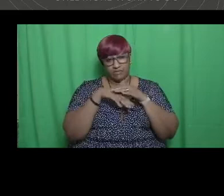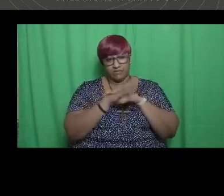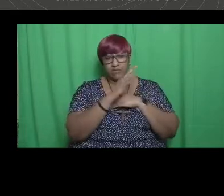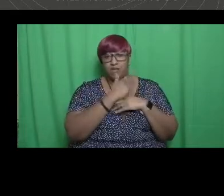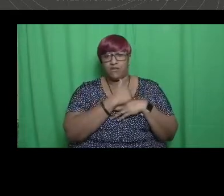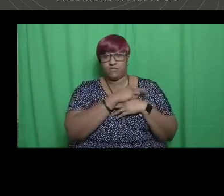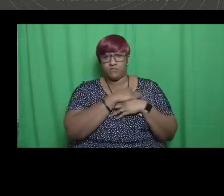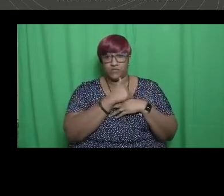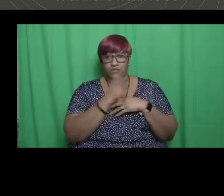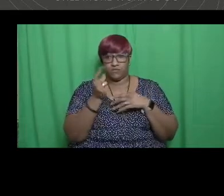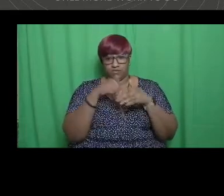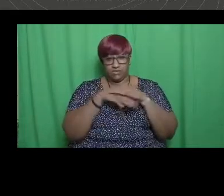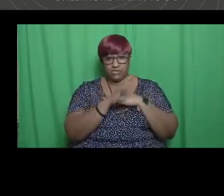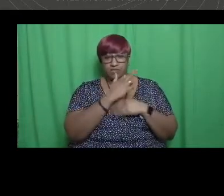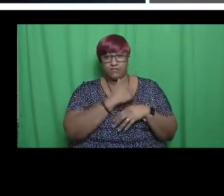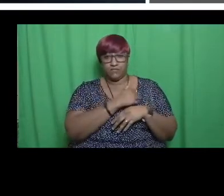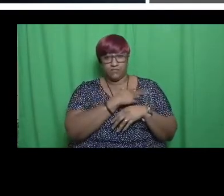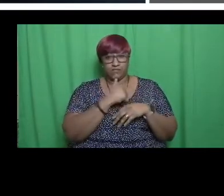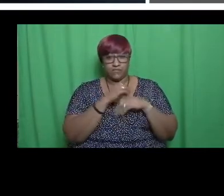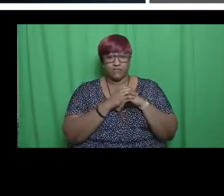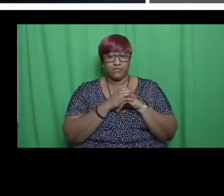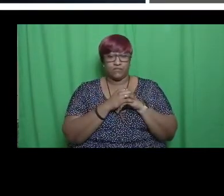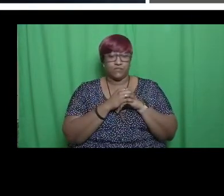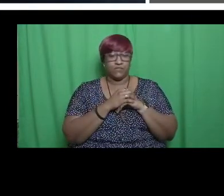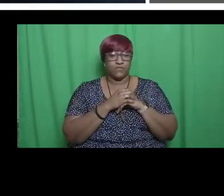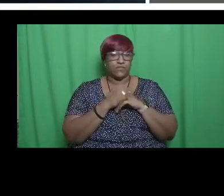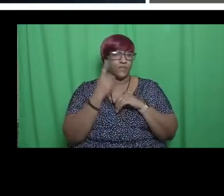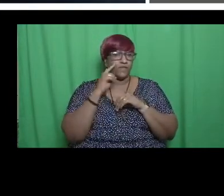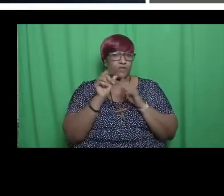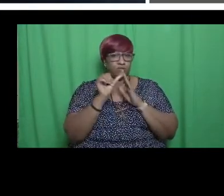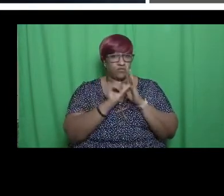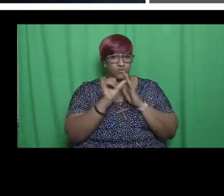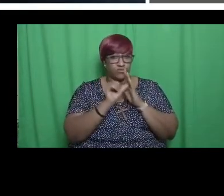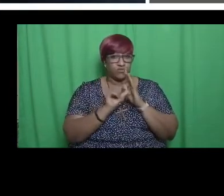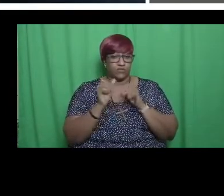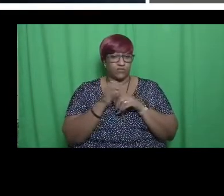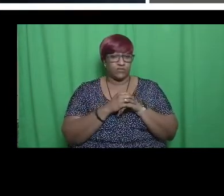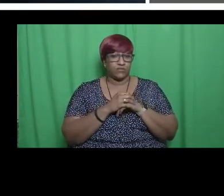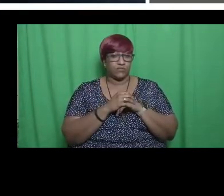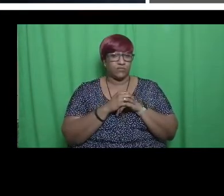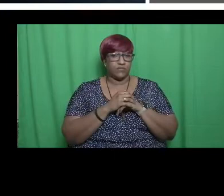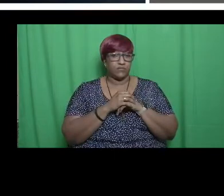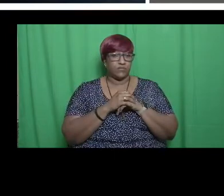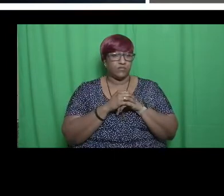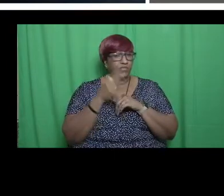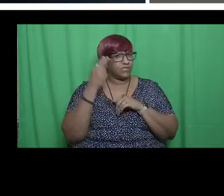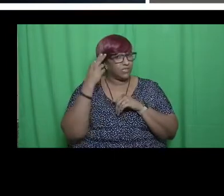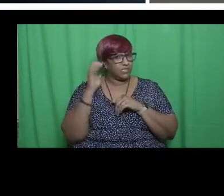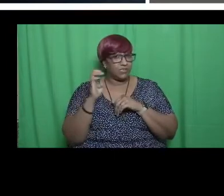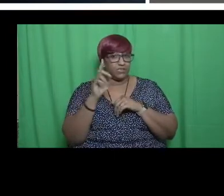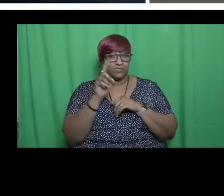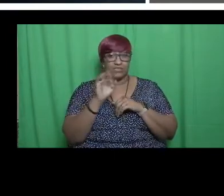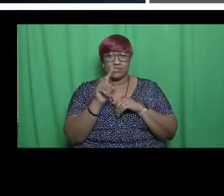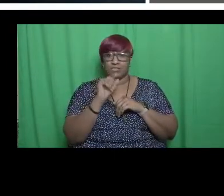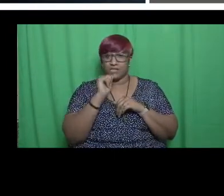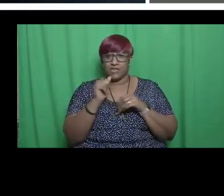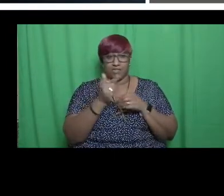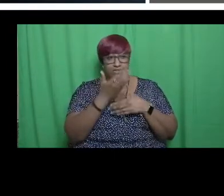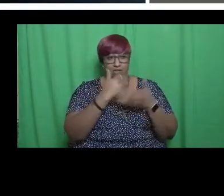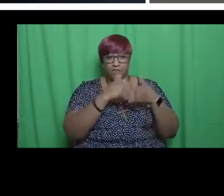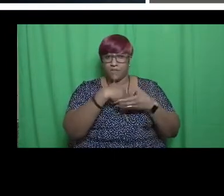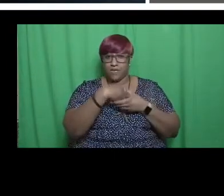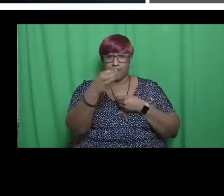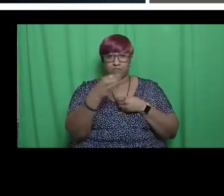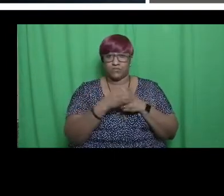hospital. And when he went into the hospital for the surgery, he didn't come out